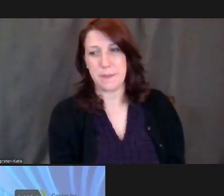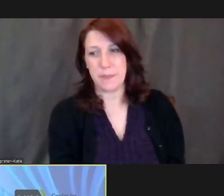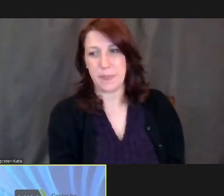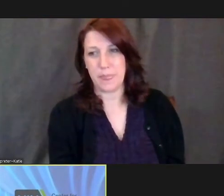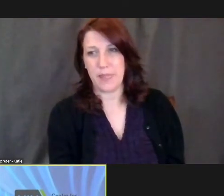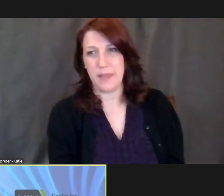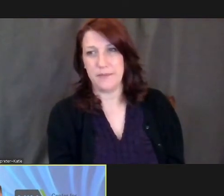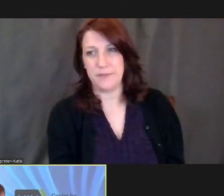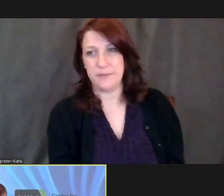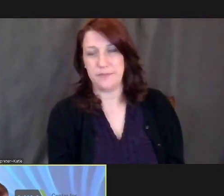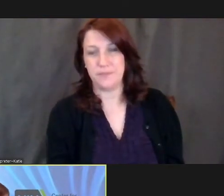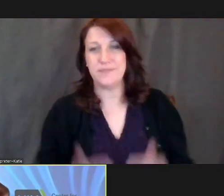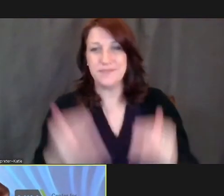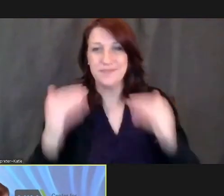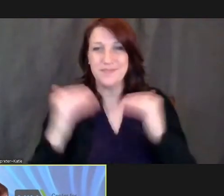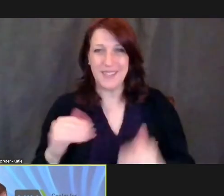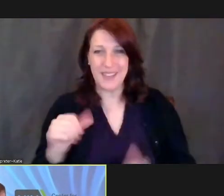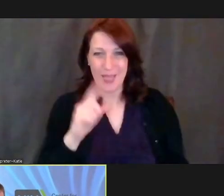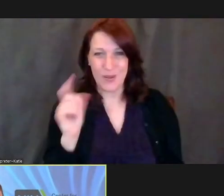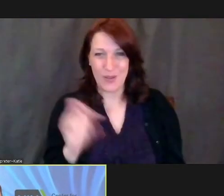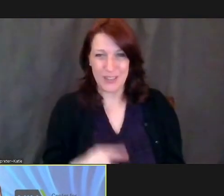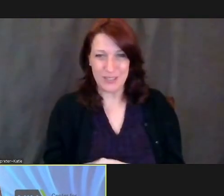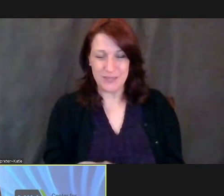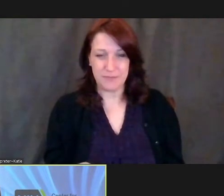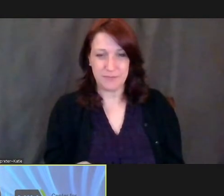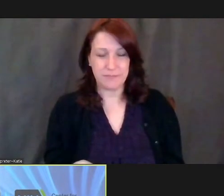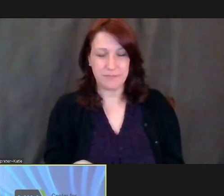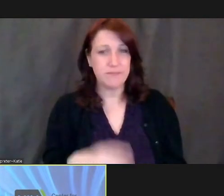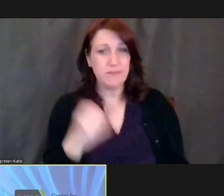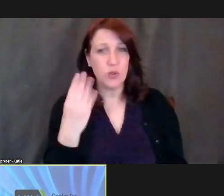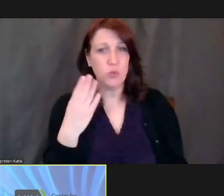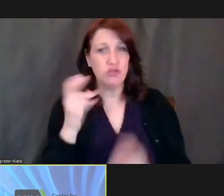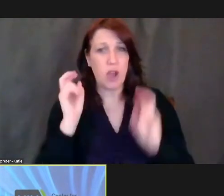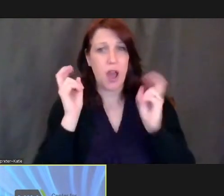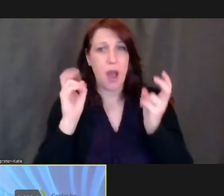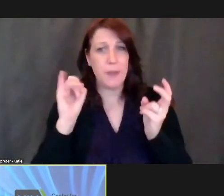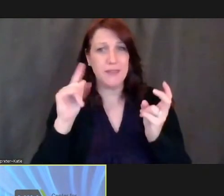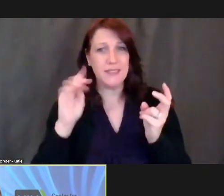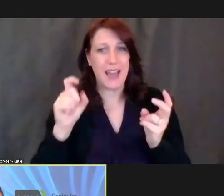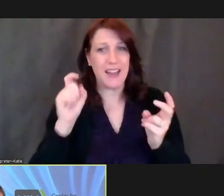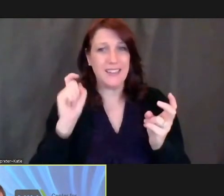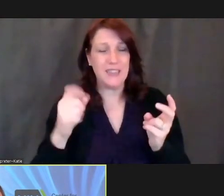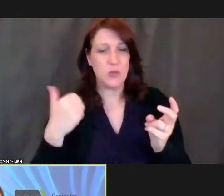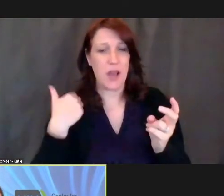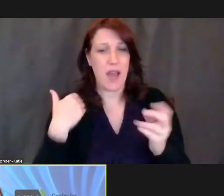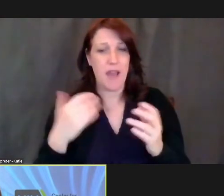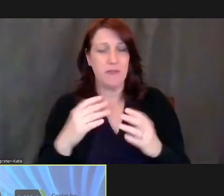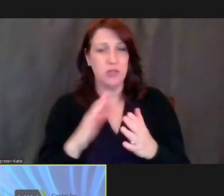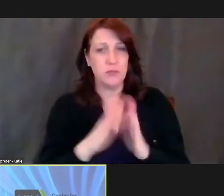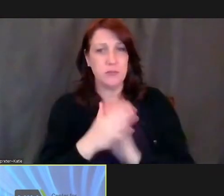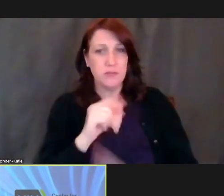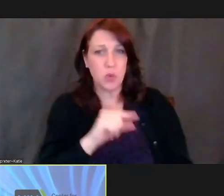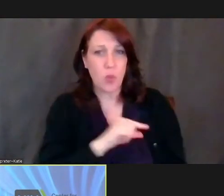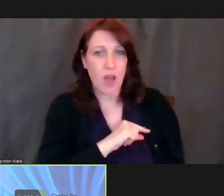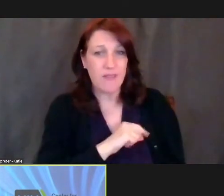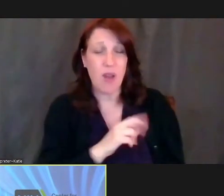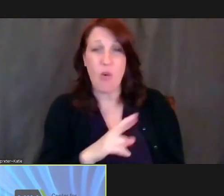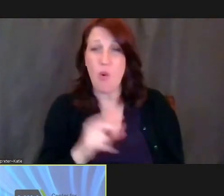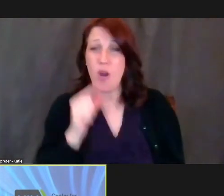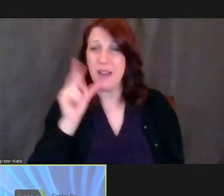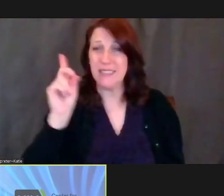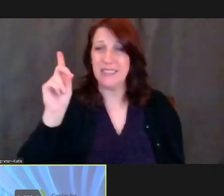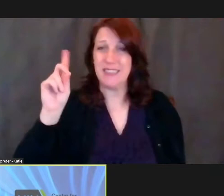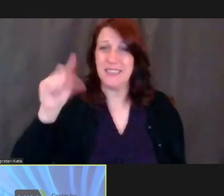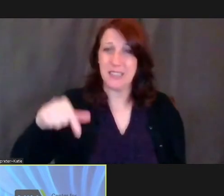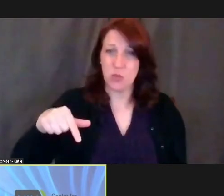All right, and for our next question, what job title will one need to have to qualify, or better yet, disqualify one from